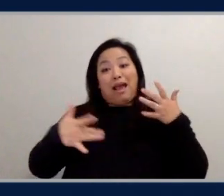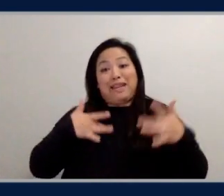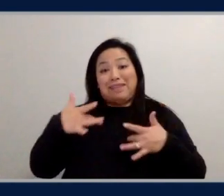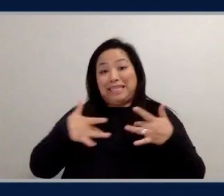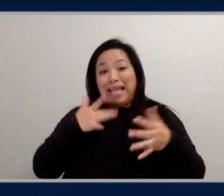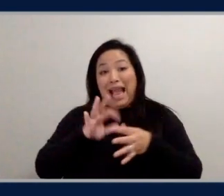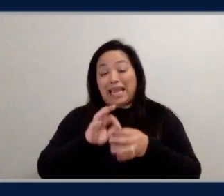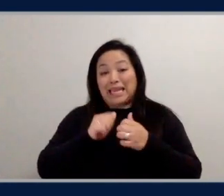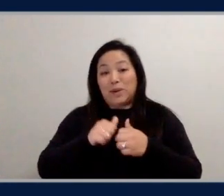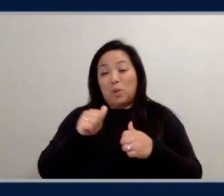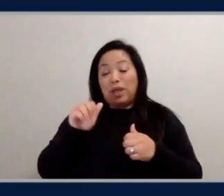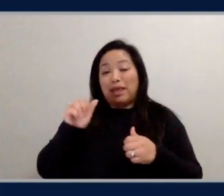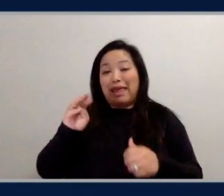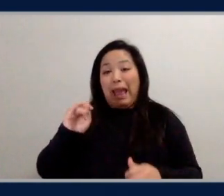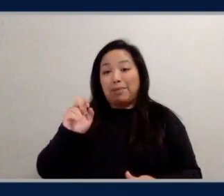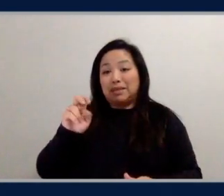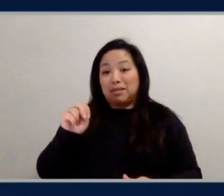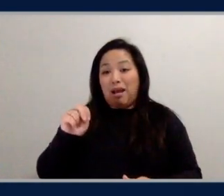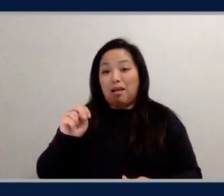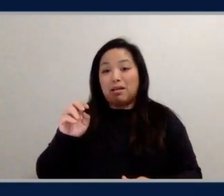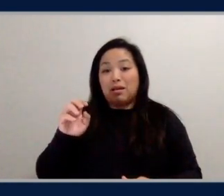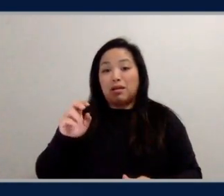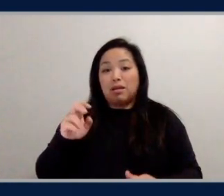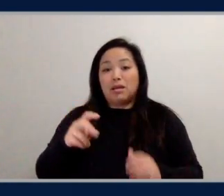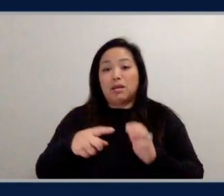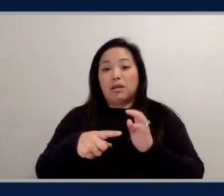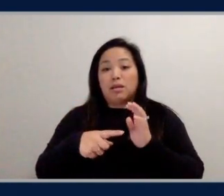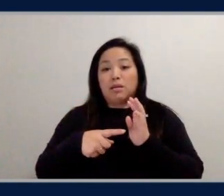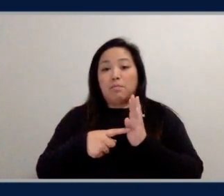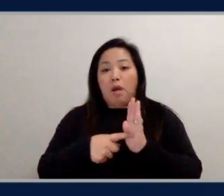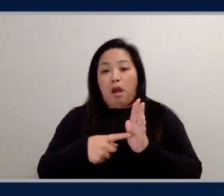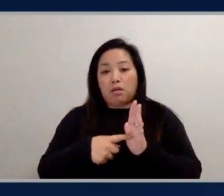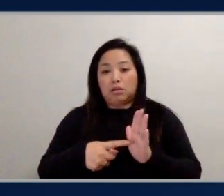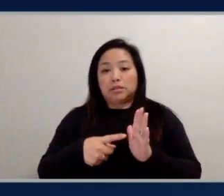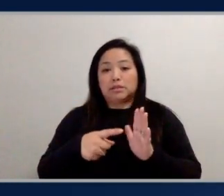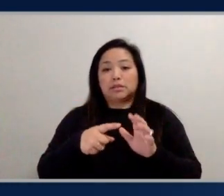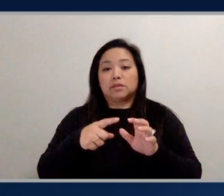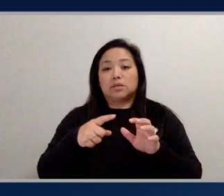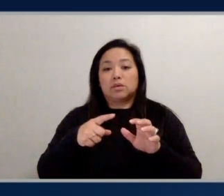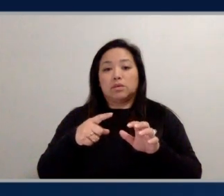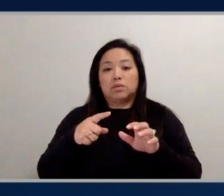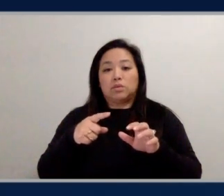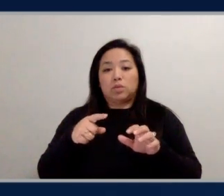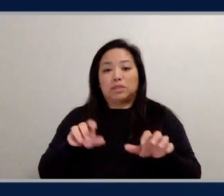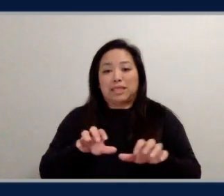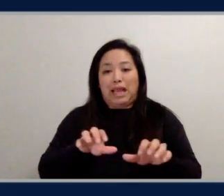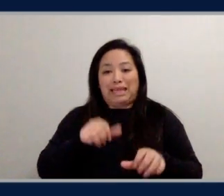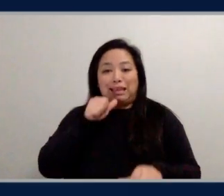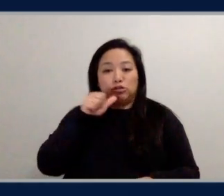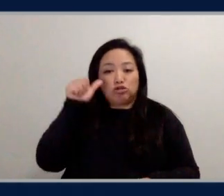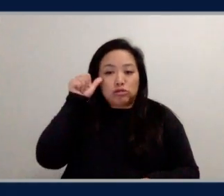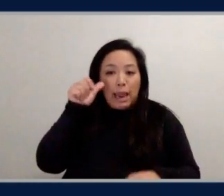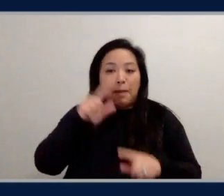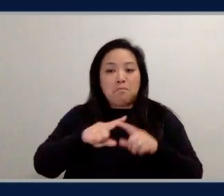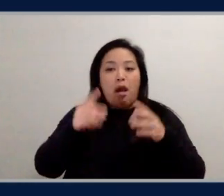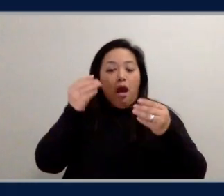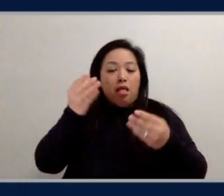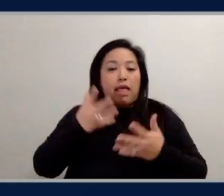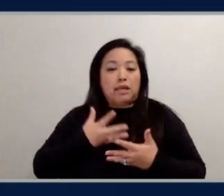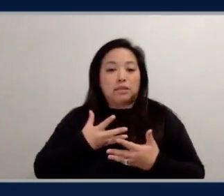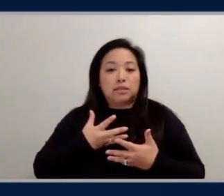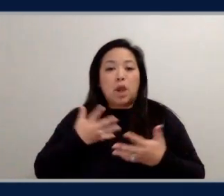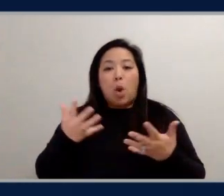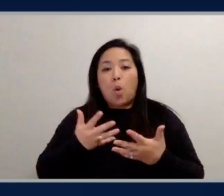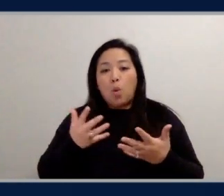Amazon Nova models announcement which was done yesterday, right? So let us know what use case you want to